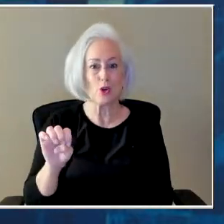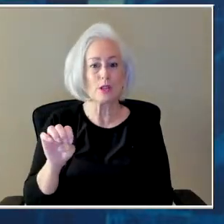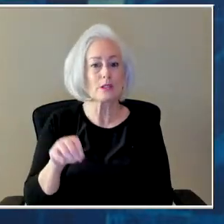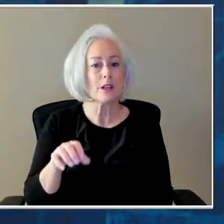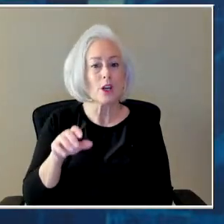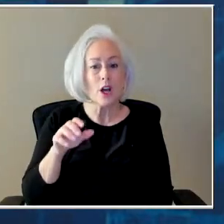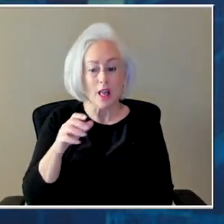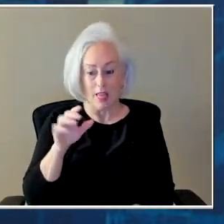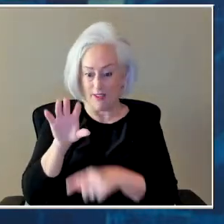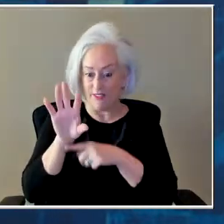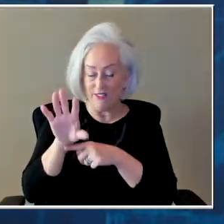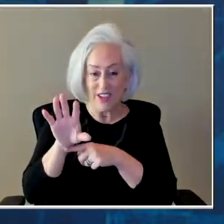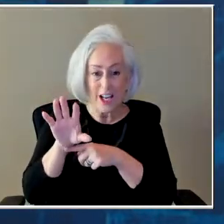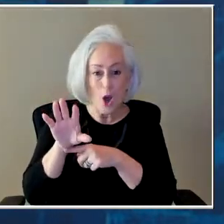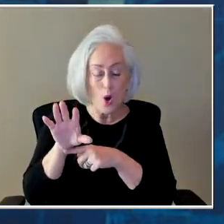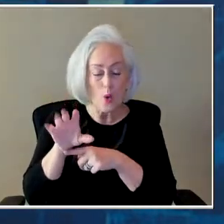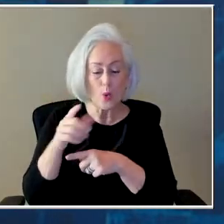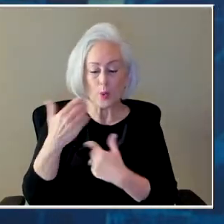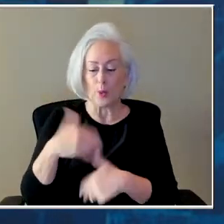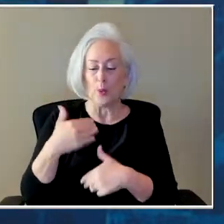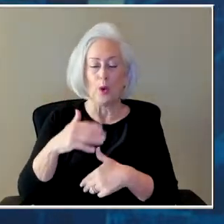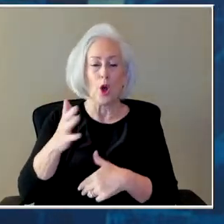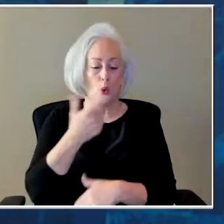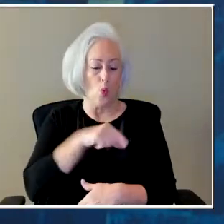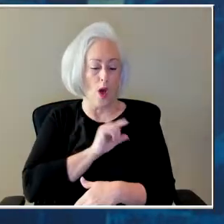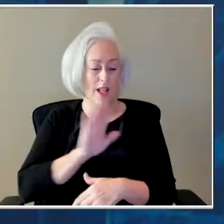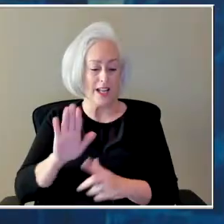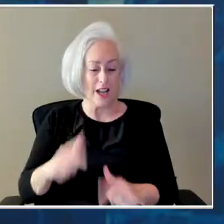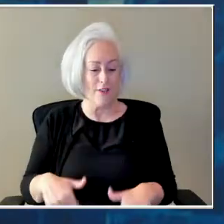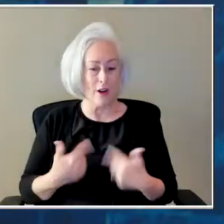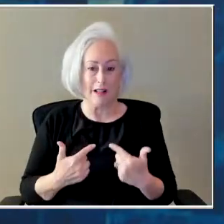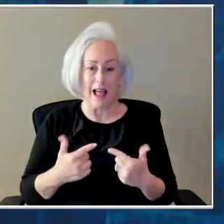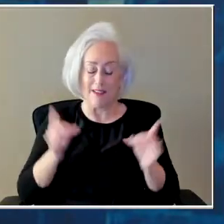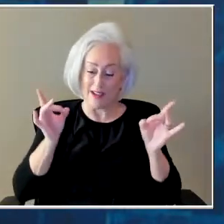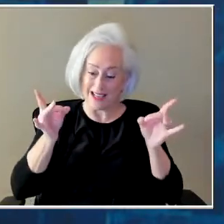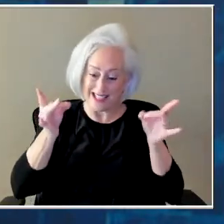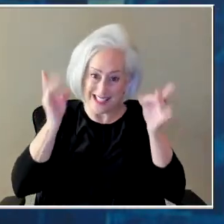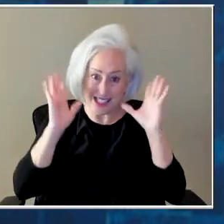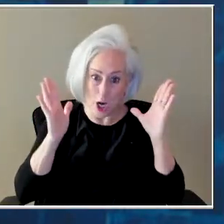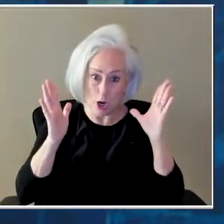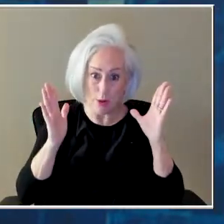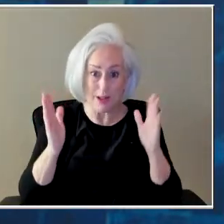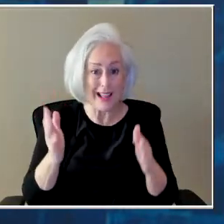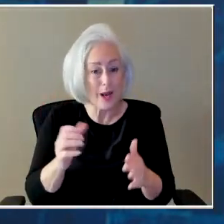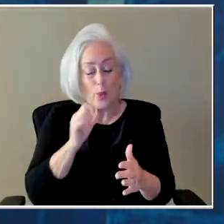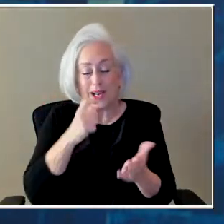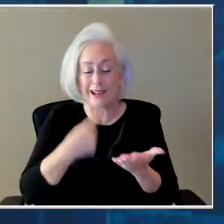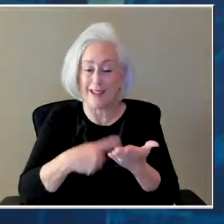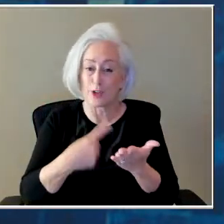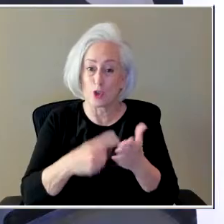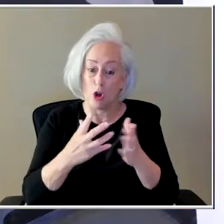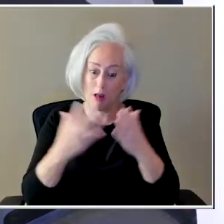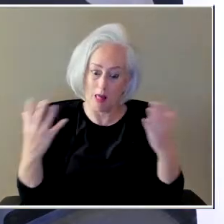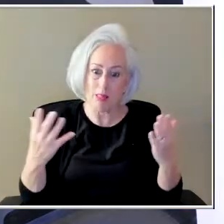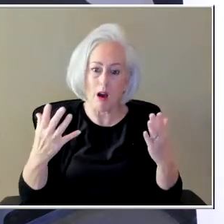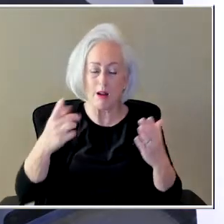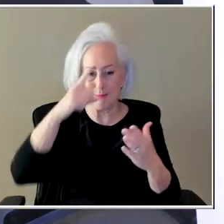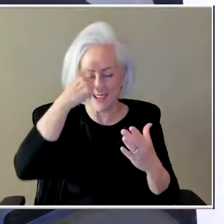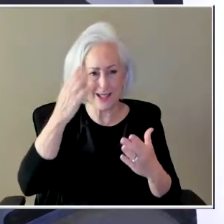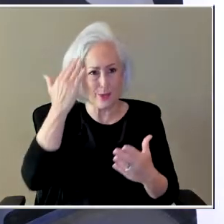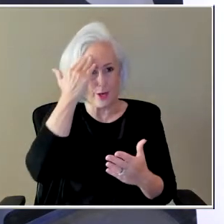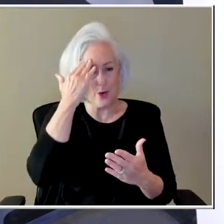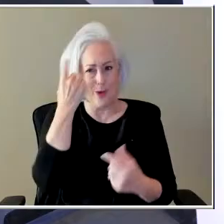really didn't have to talk too much about surgery because we knew that that was really her only option. Well, we've joined you in a similar